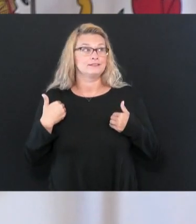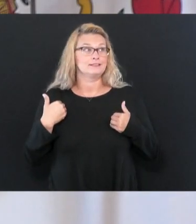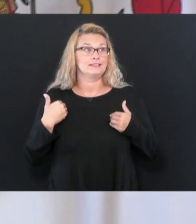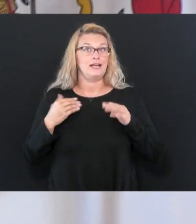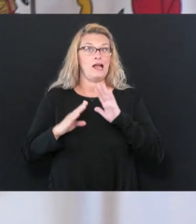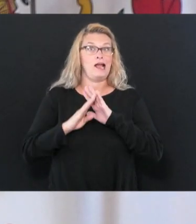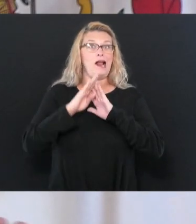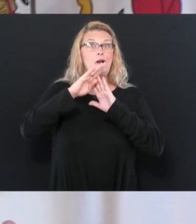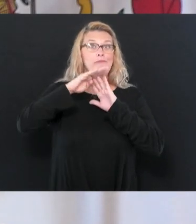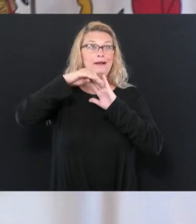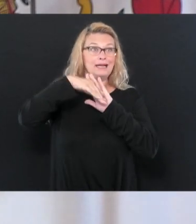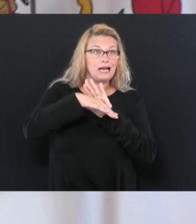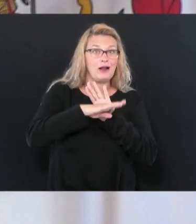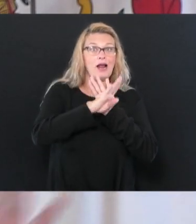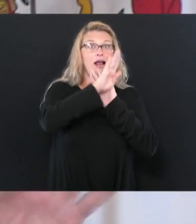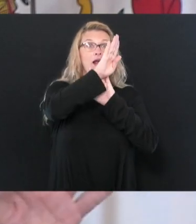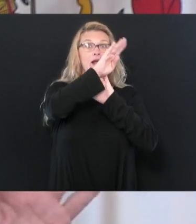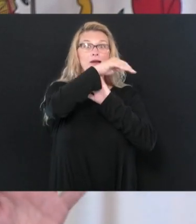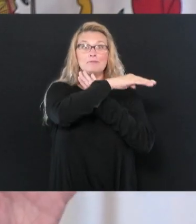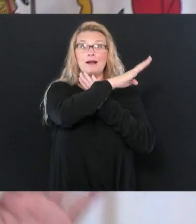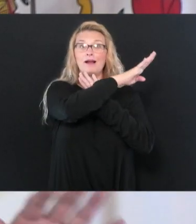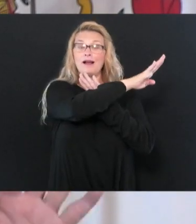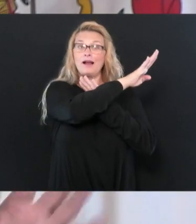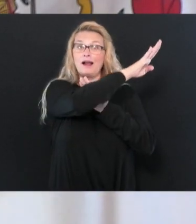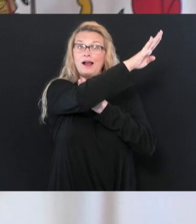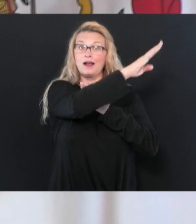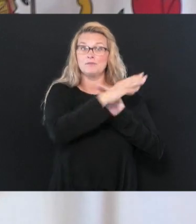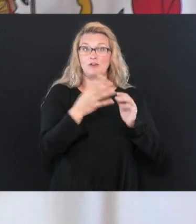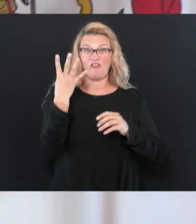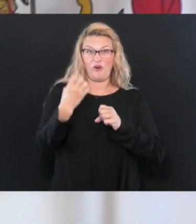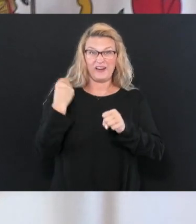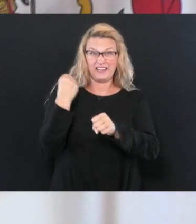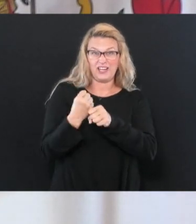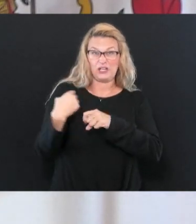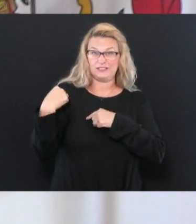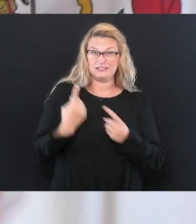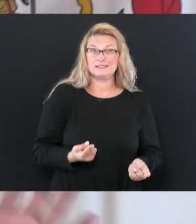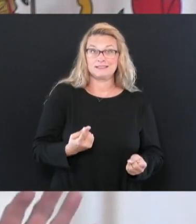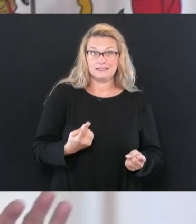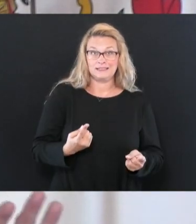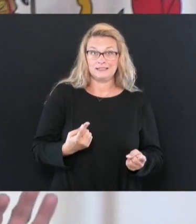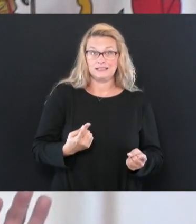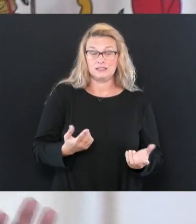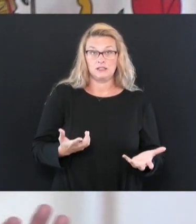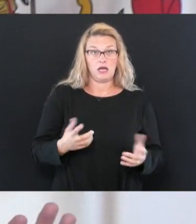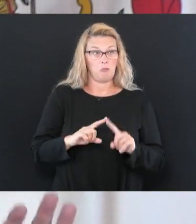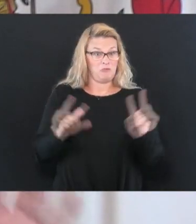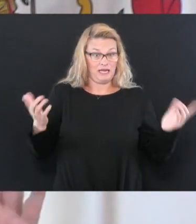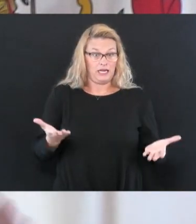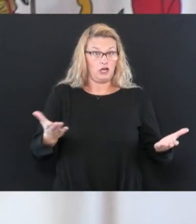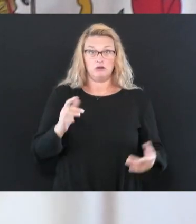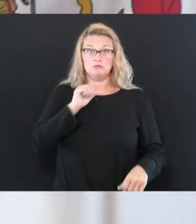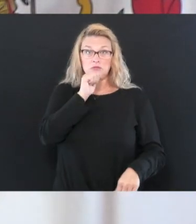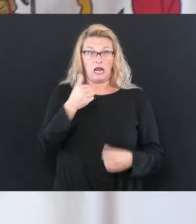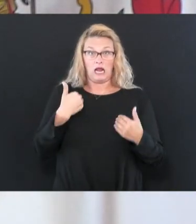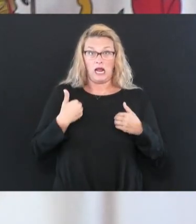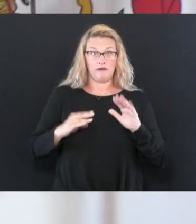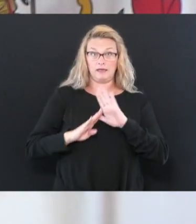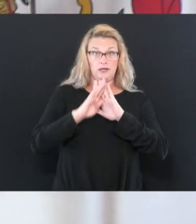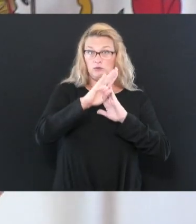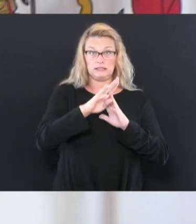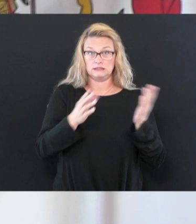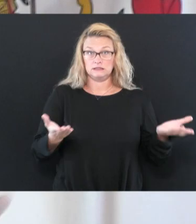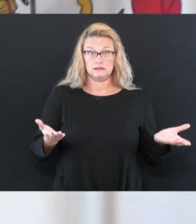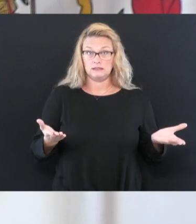go up over the past 4 years, but we haven't. And I think that